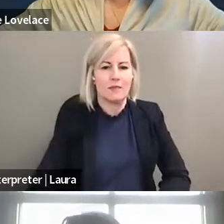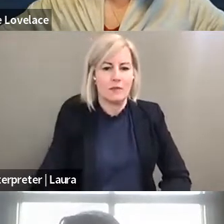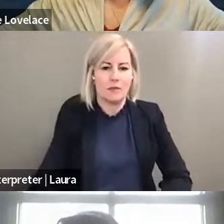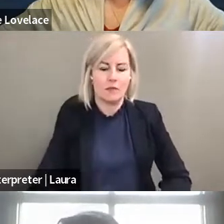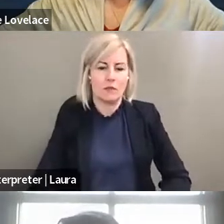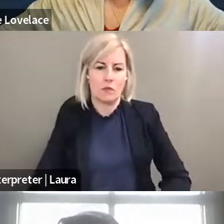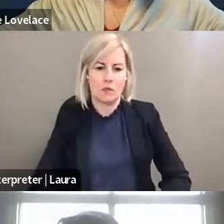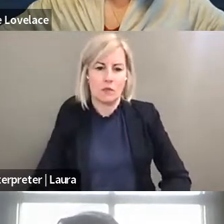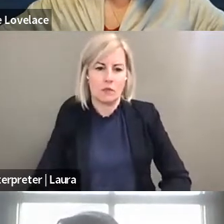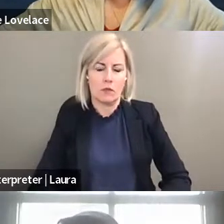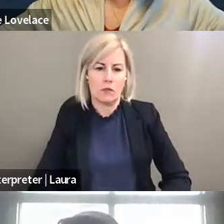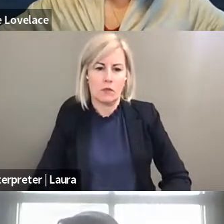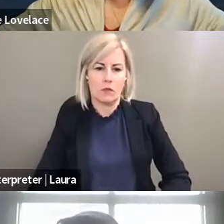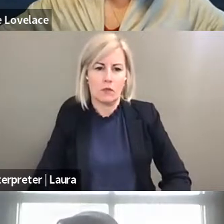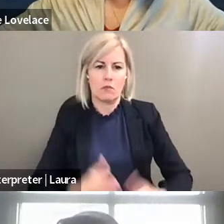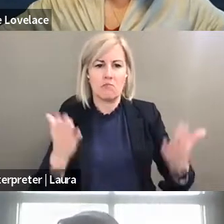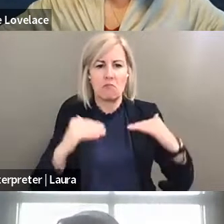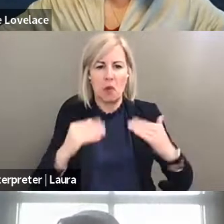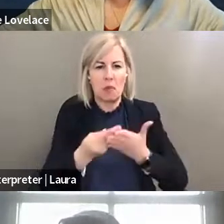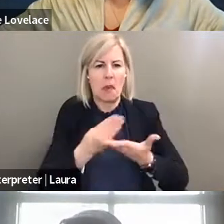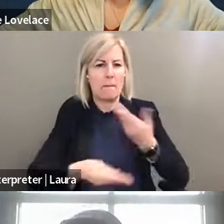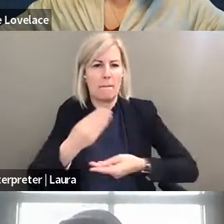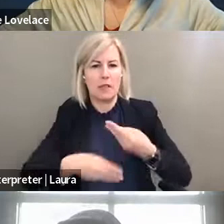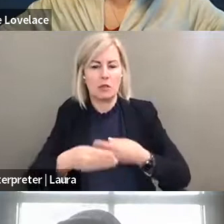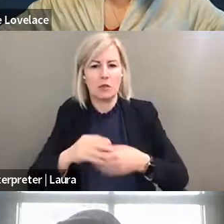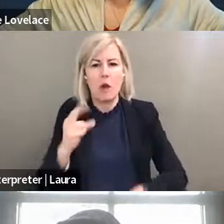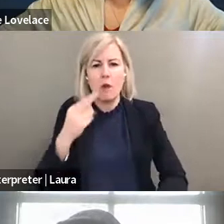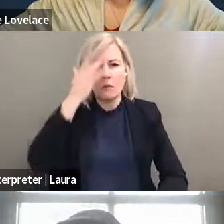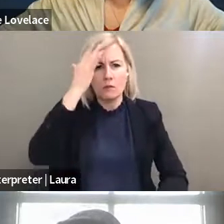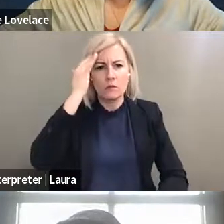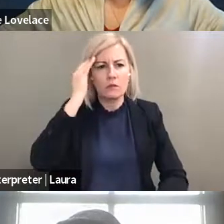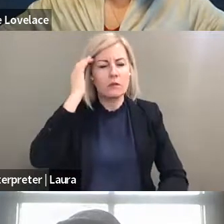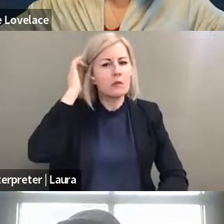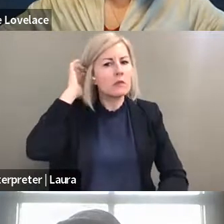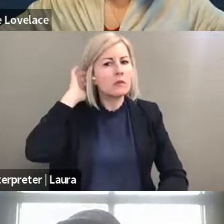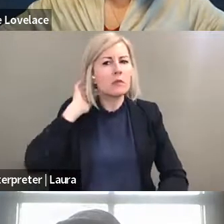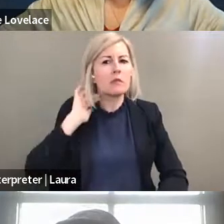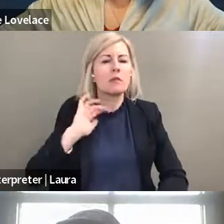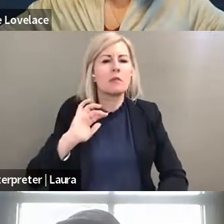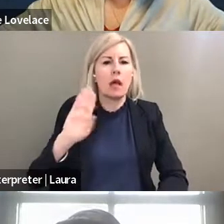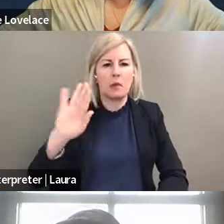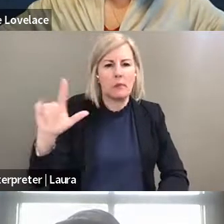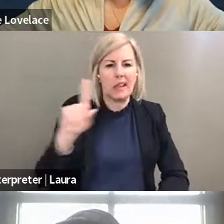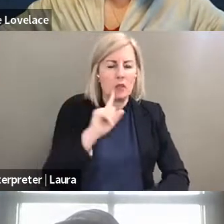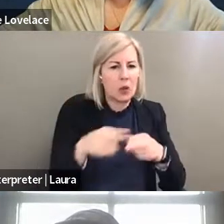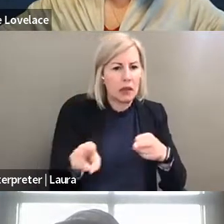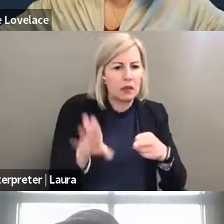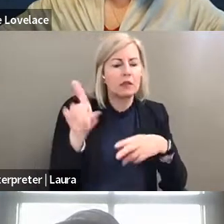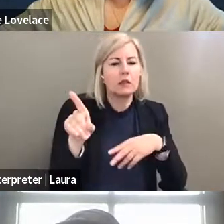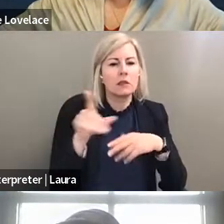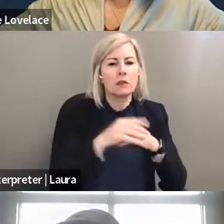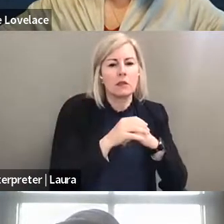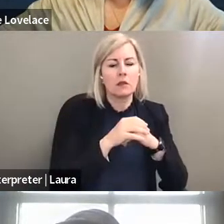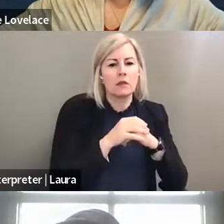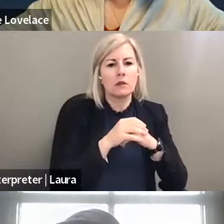was going to move on to the budget, just oh no, what do I have here? Sorry. Amy, just to really quick too, one thing that